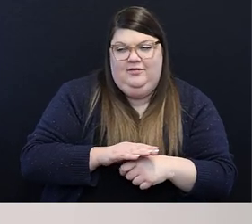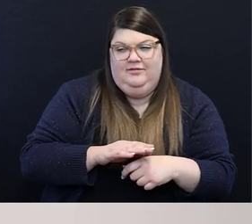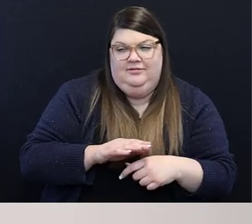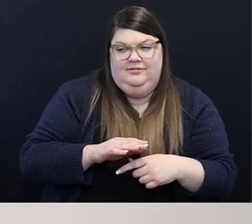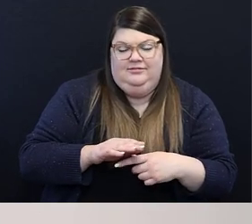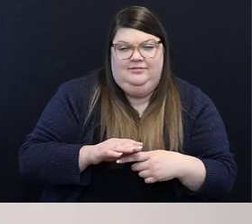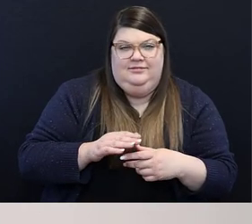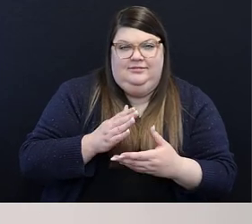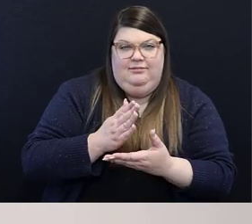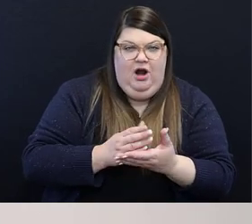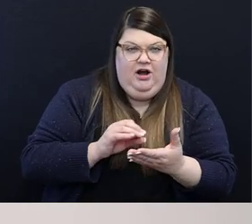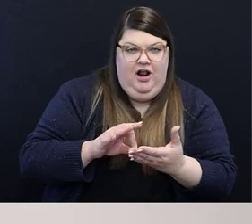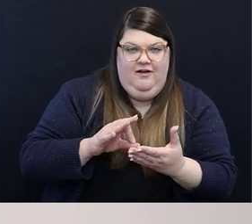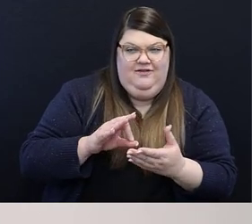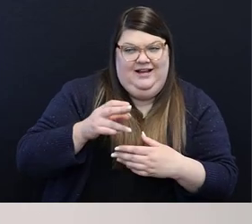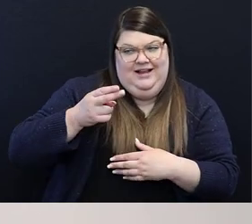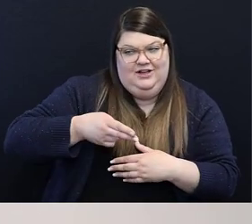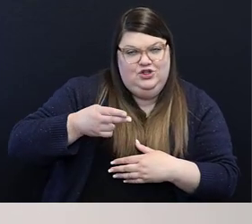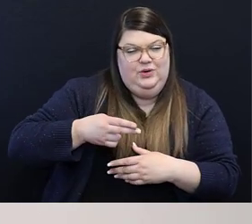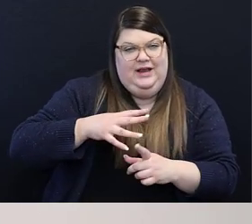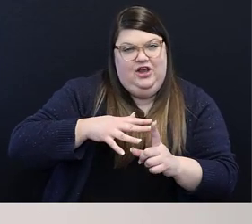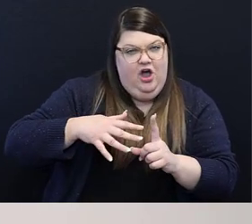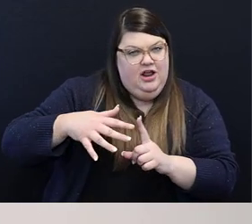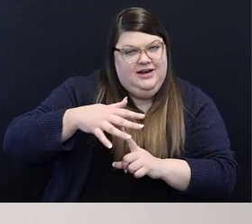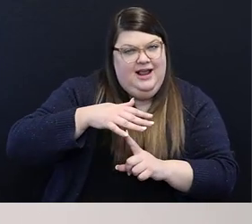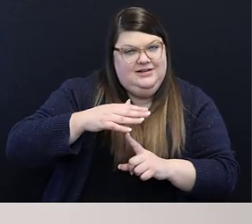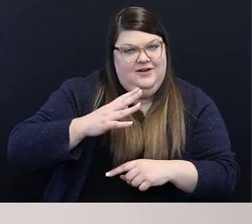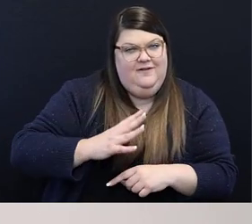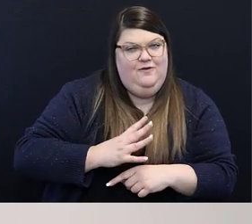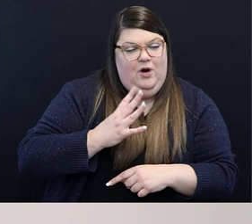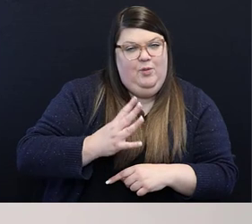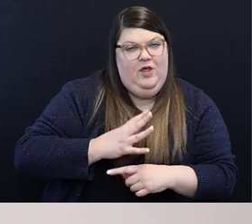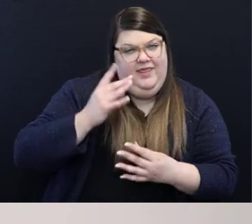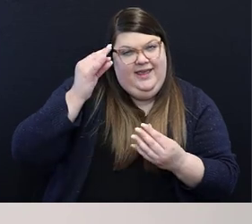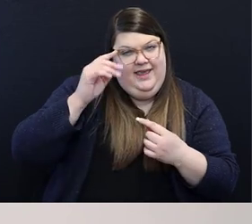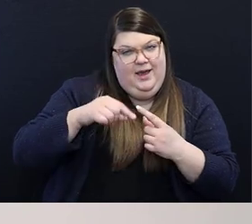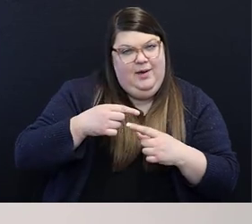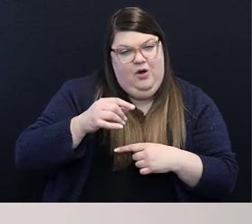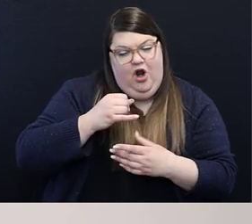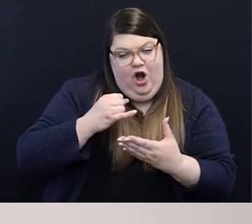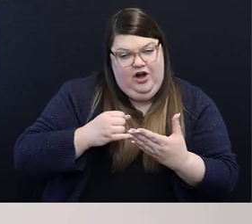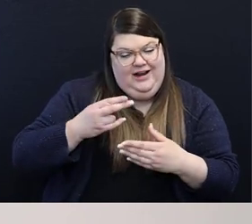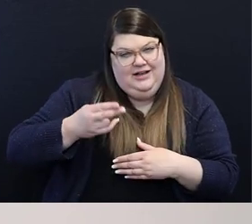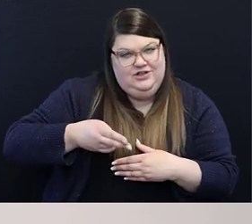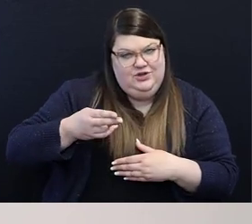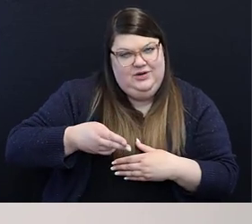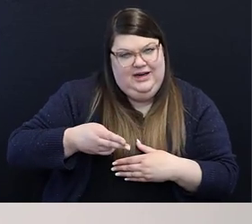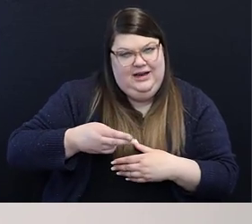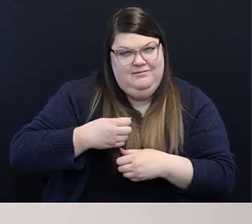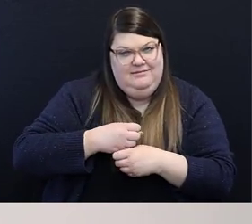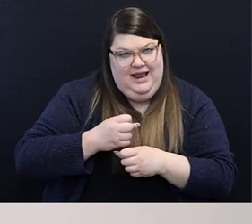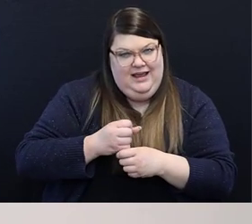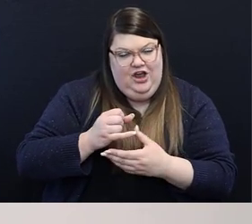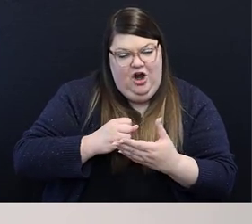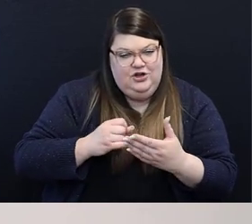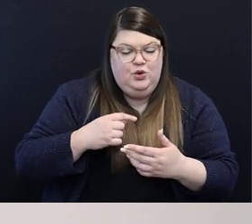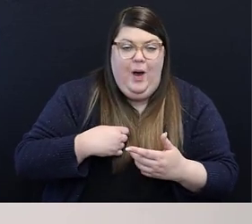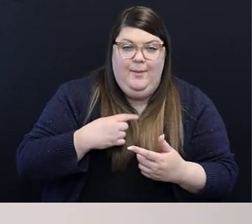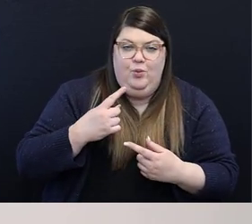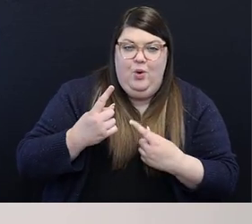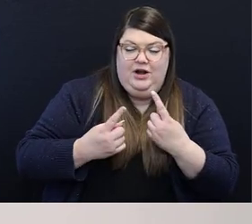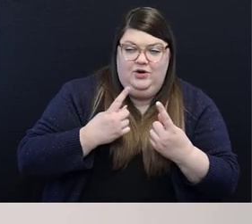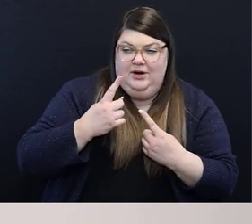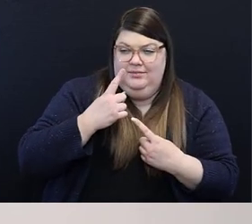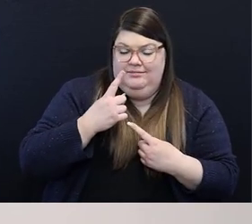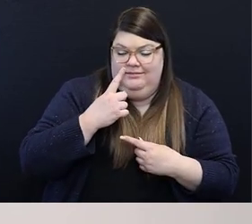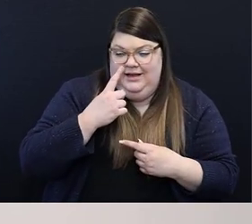of context and formal thinking of art history and art making. So I was wondering,